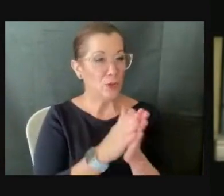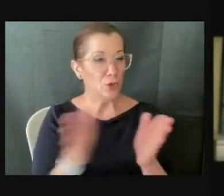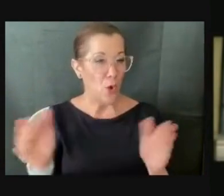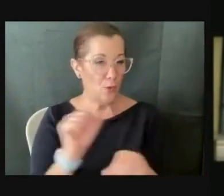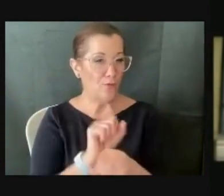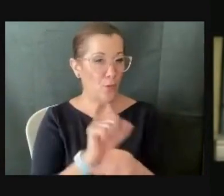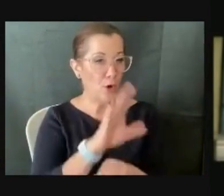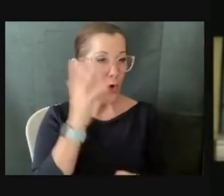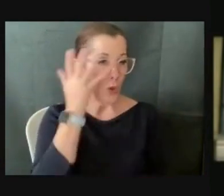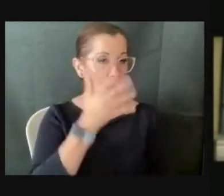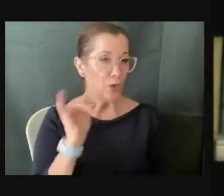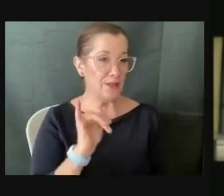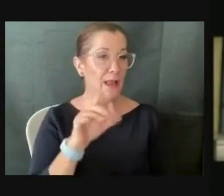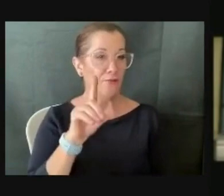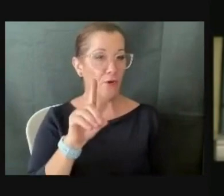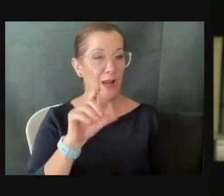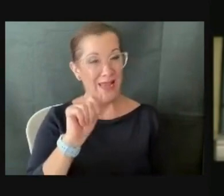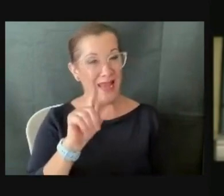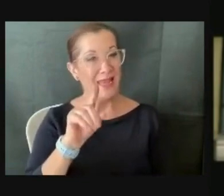like an ADU.